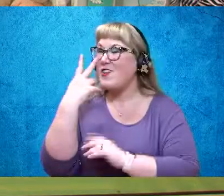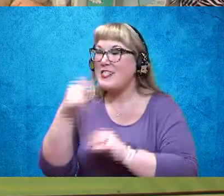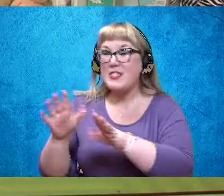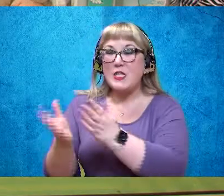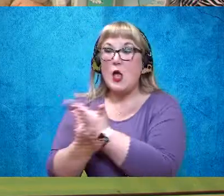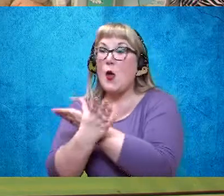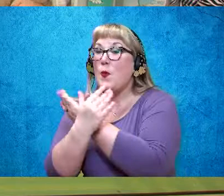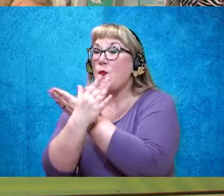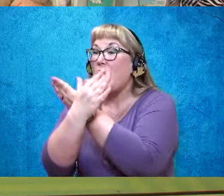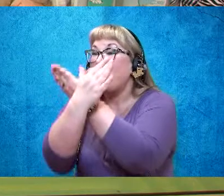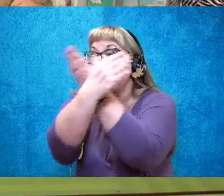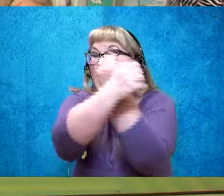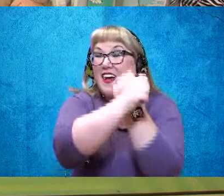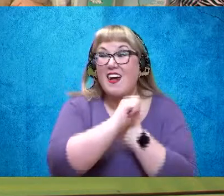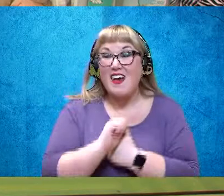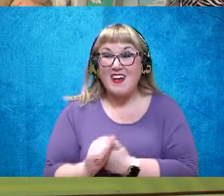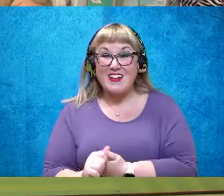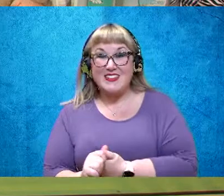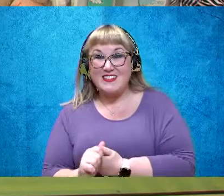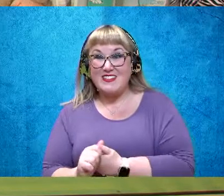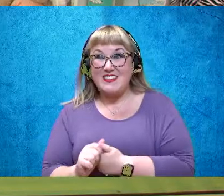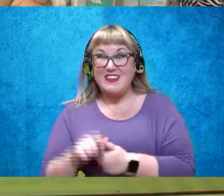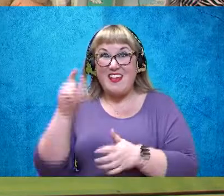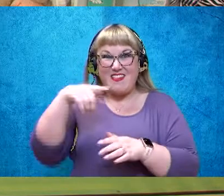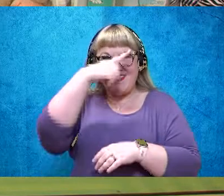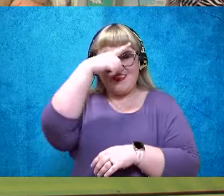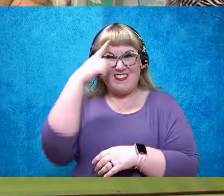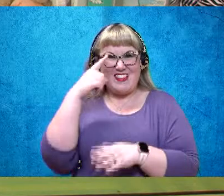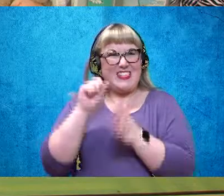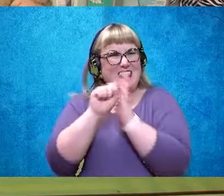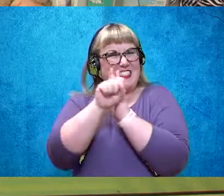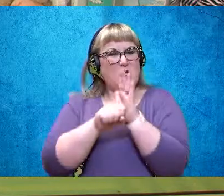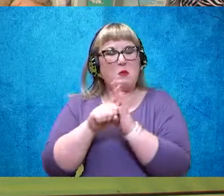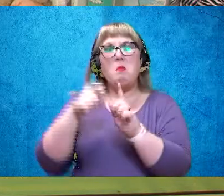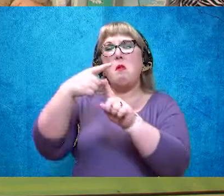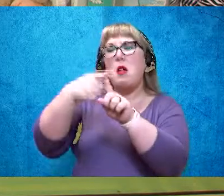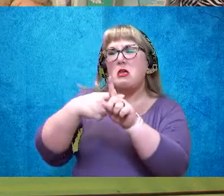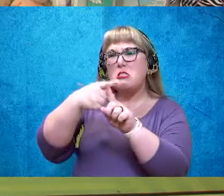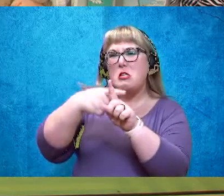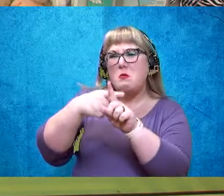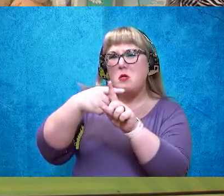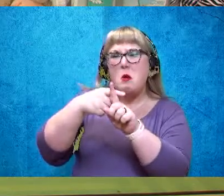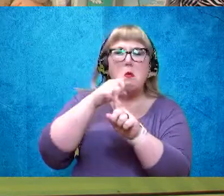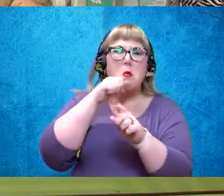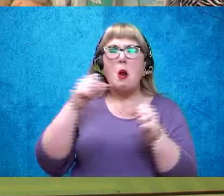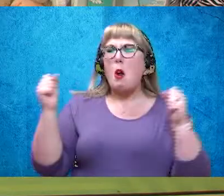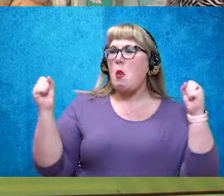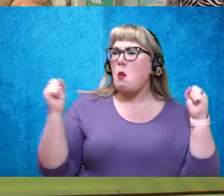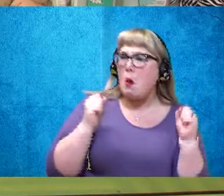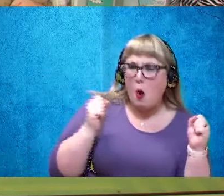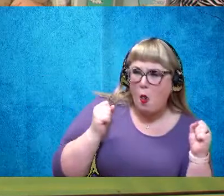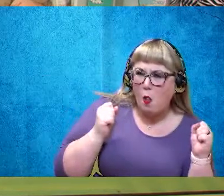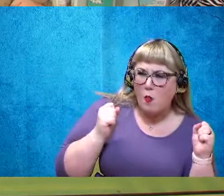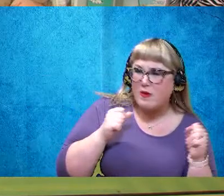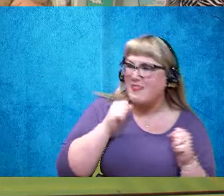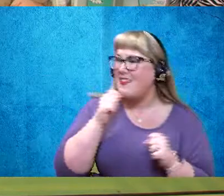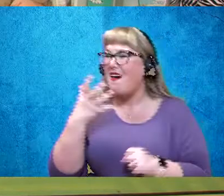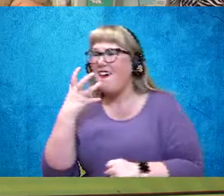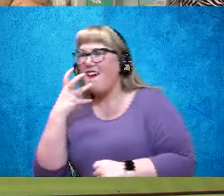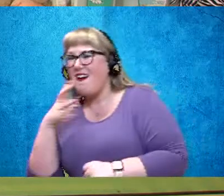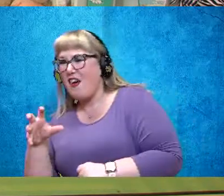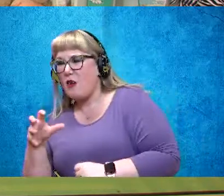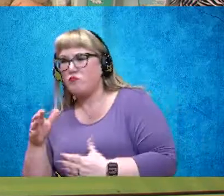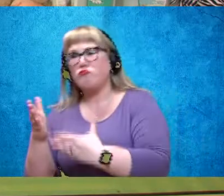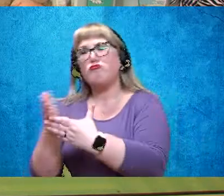butterflies flying, and this season the temperatures aren't cold and they aren't hot, but